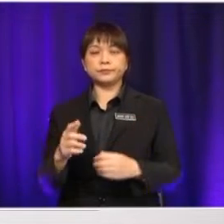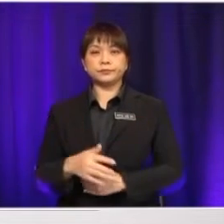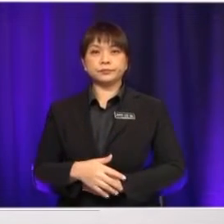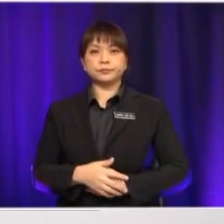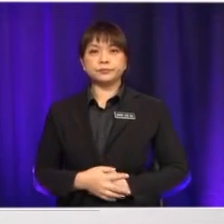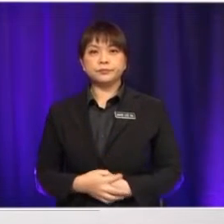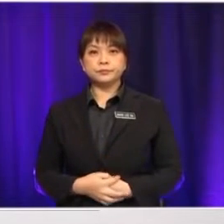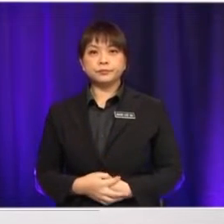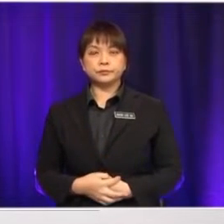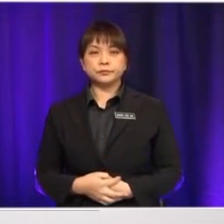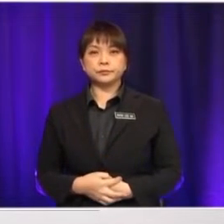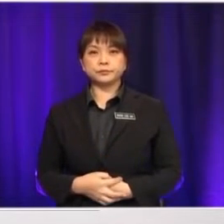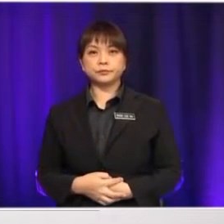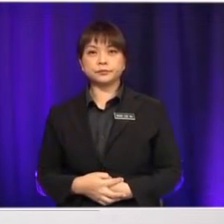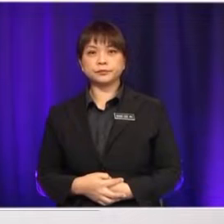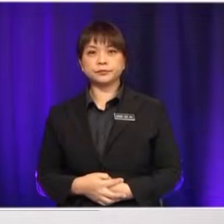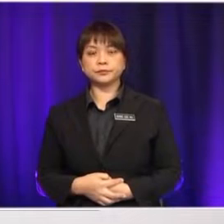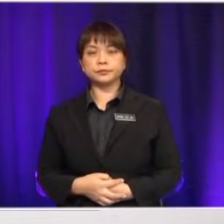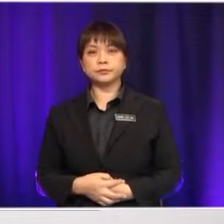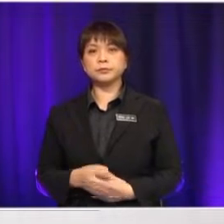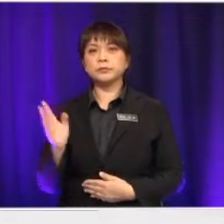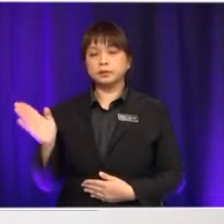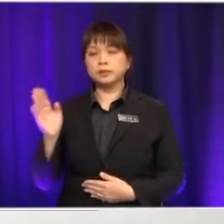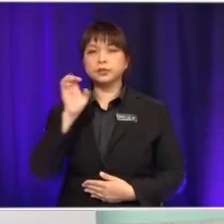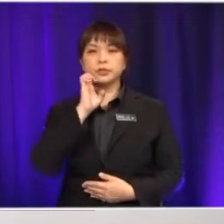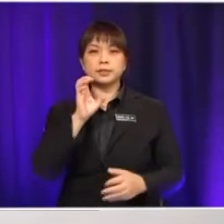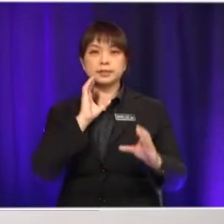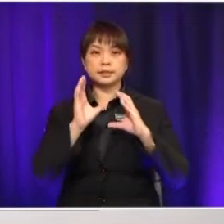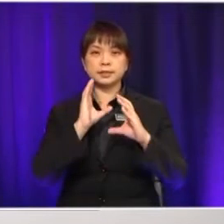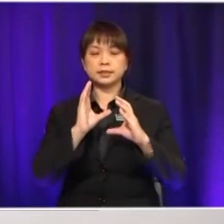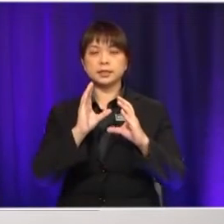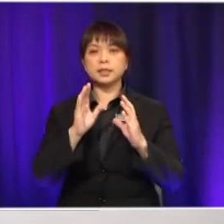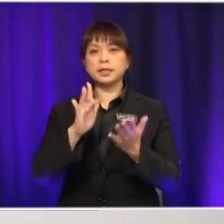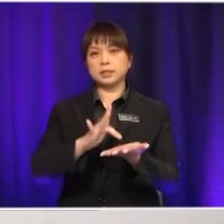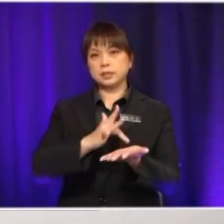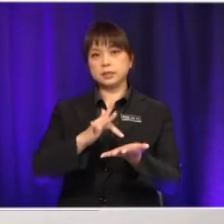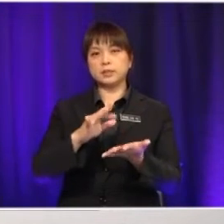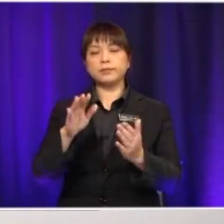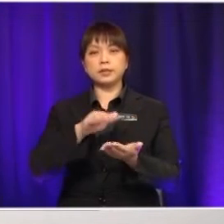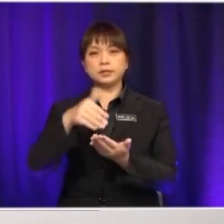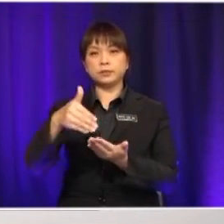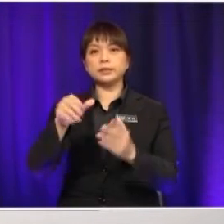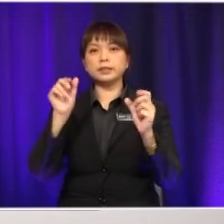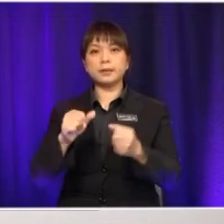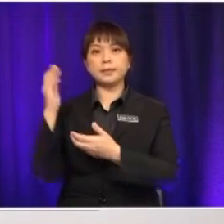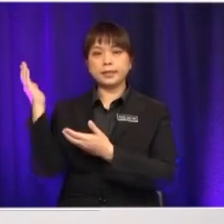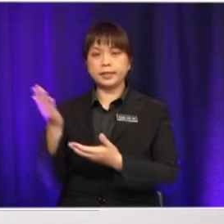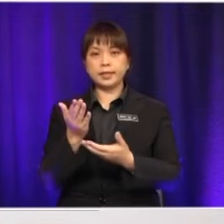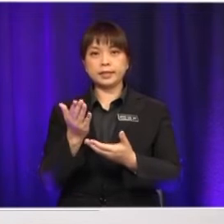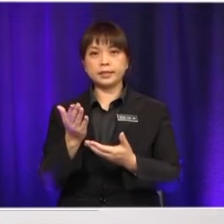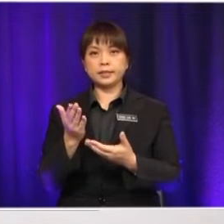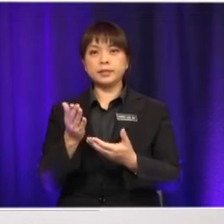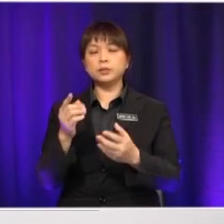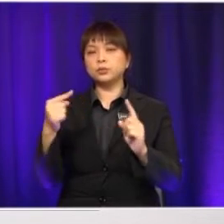Hui? In my point of view, the advantage of a laptop is that it can be carried and moved to any